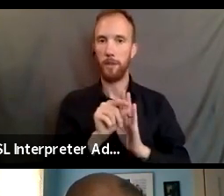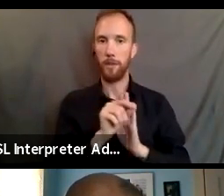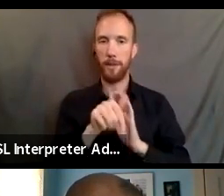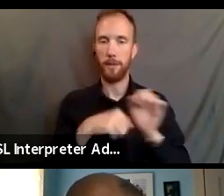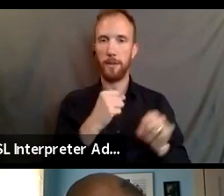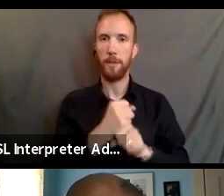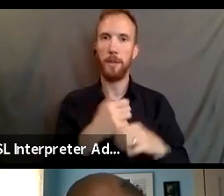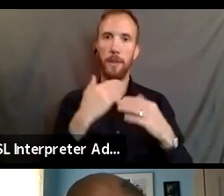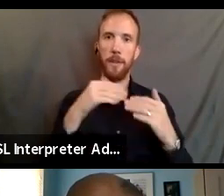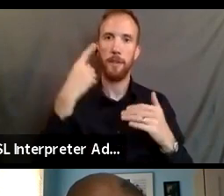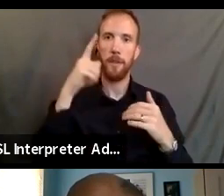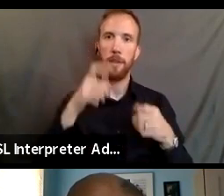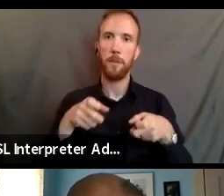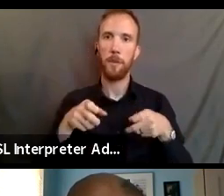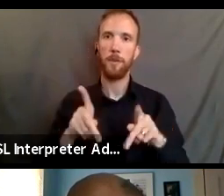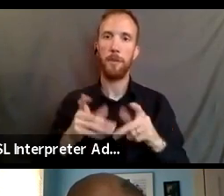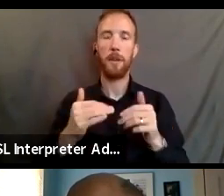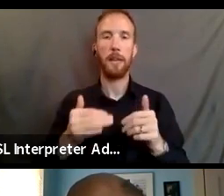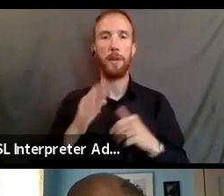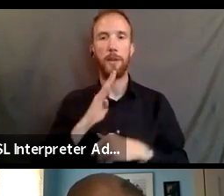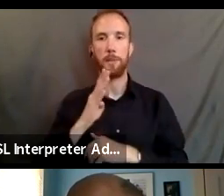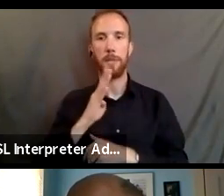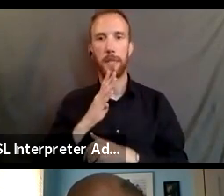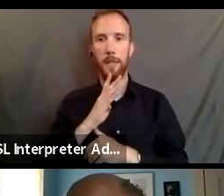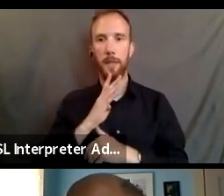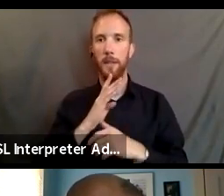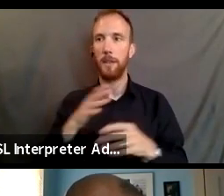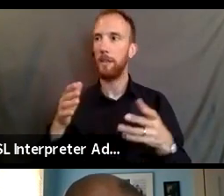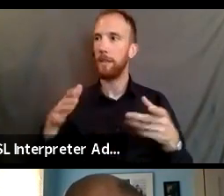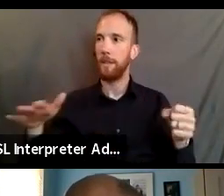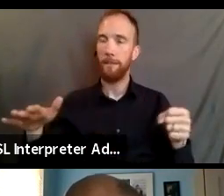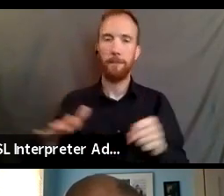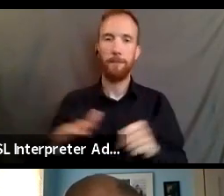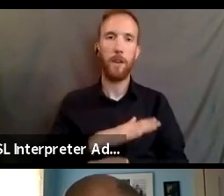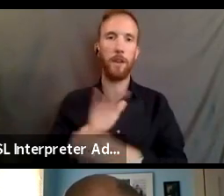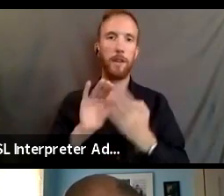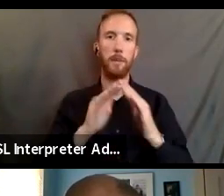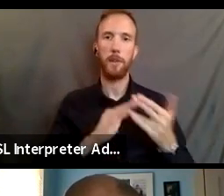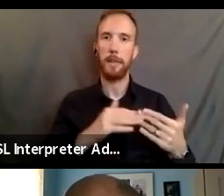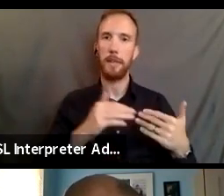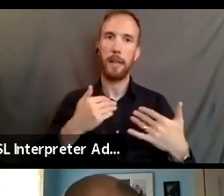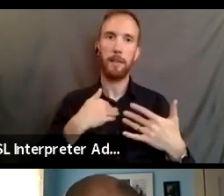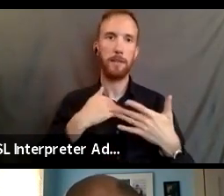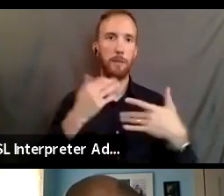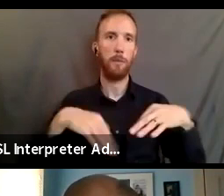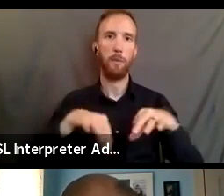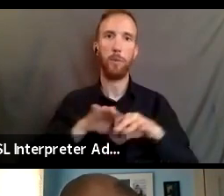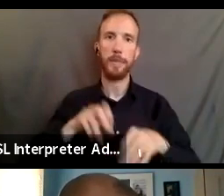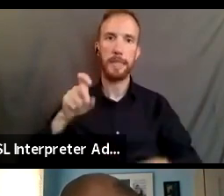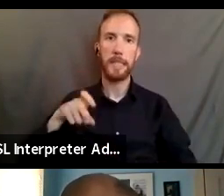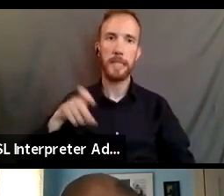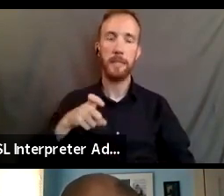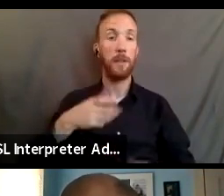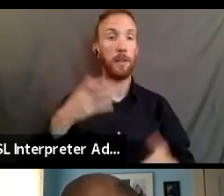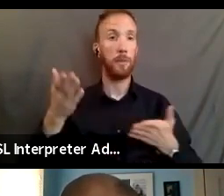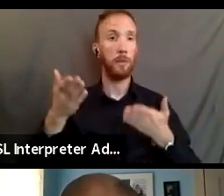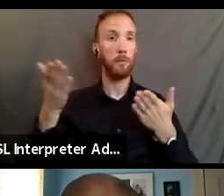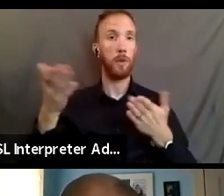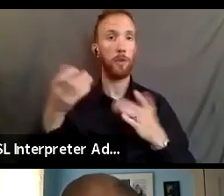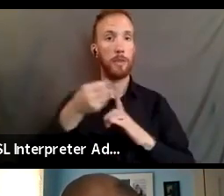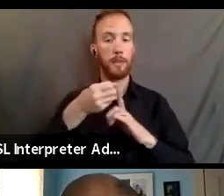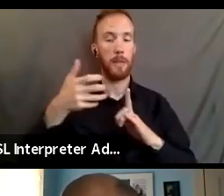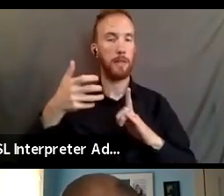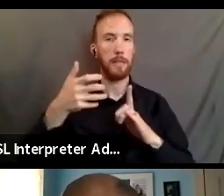speak the entire sognash community is coming to you with a dire need the proposed expansion is not a